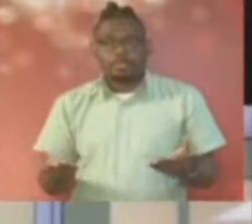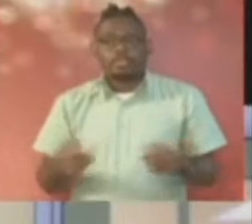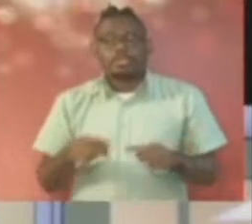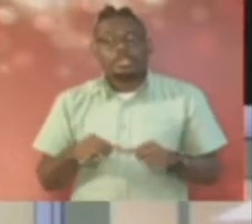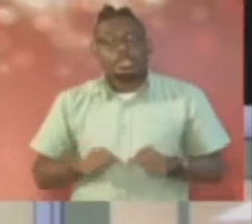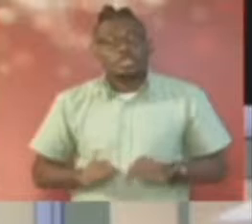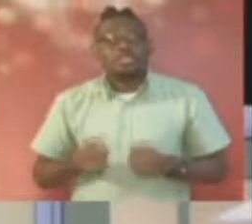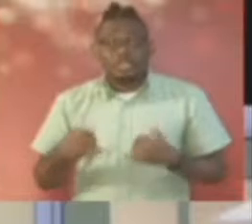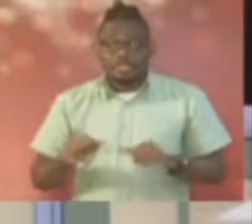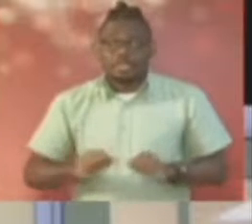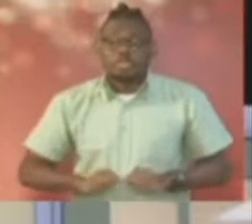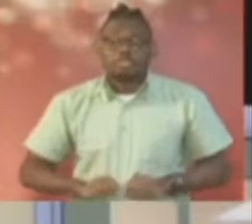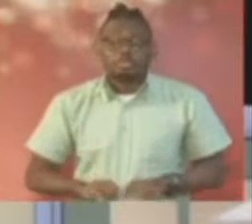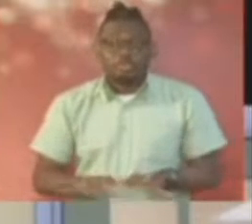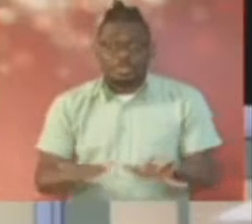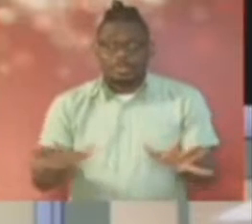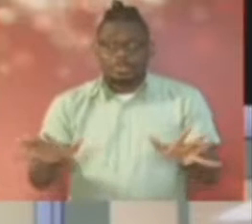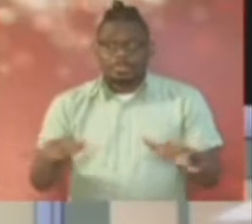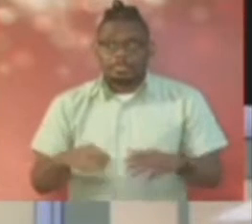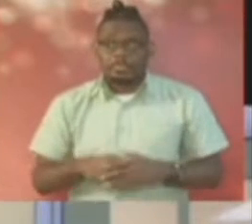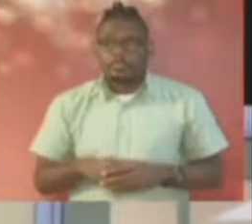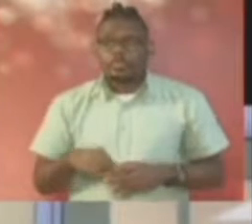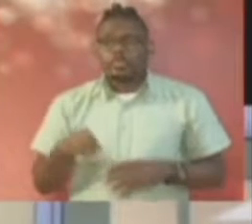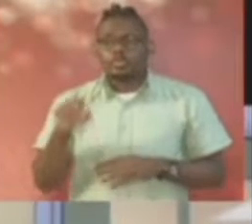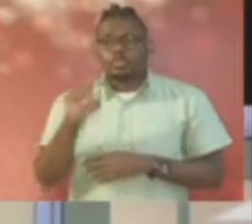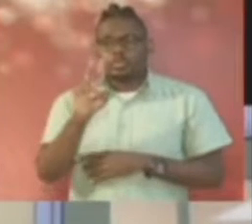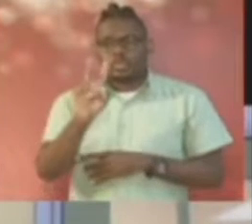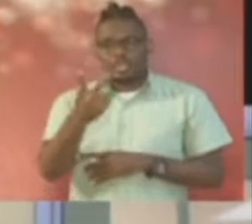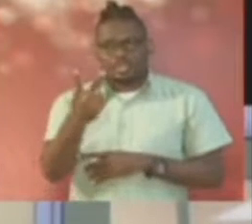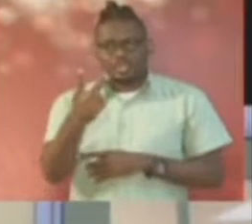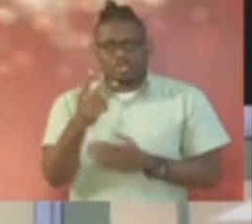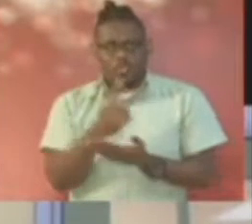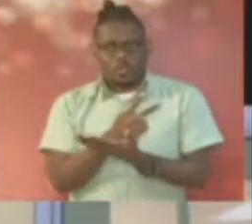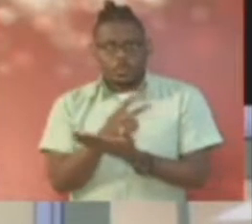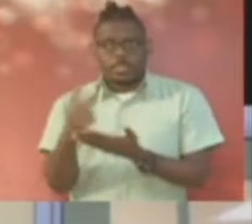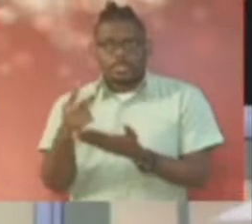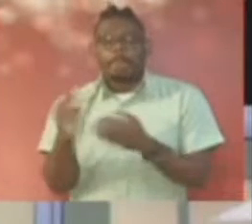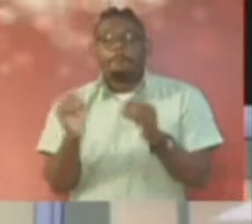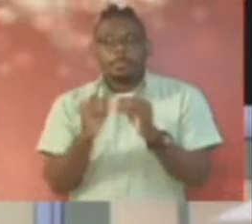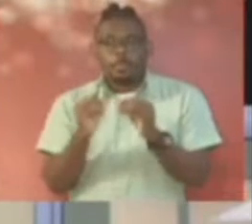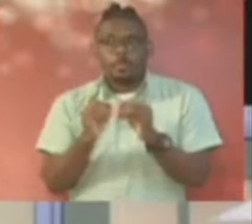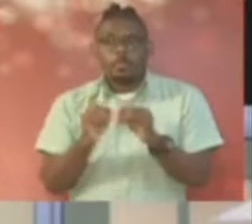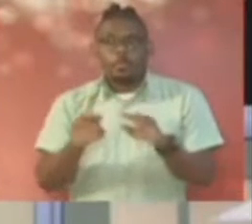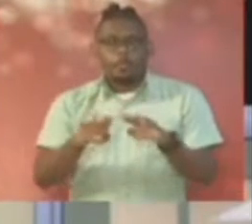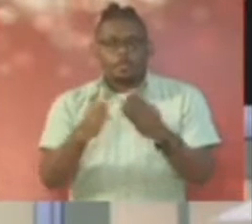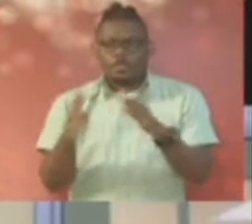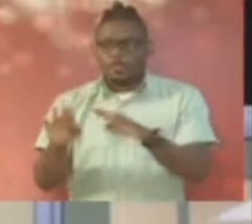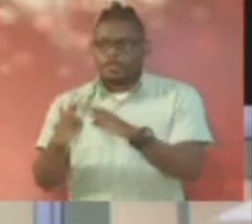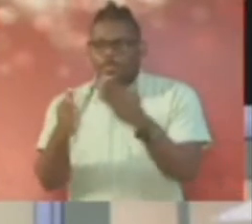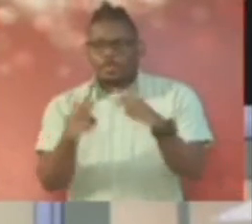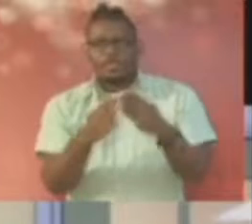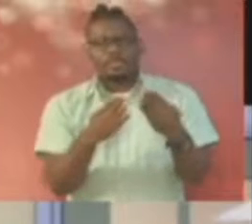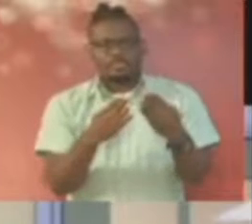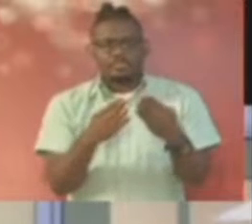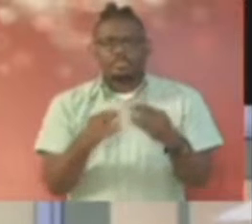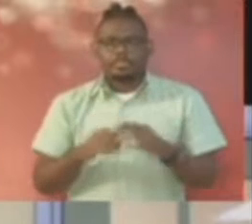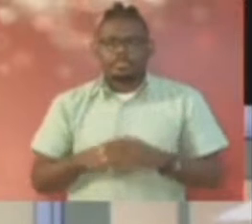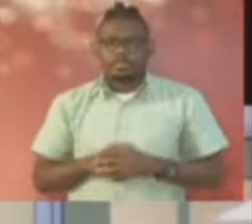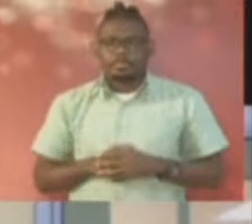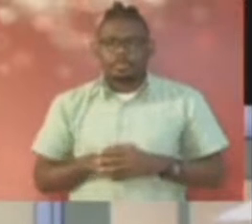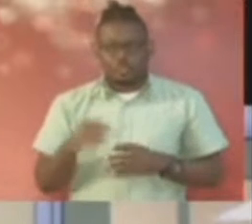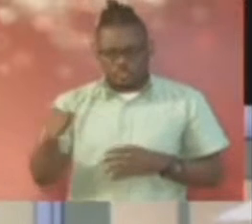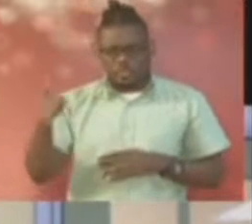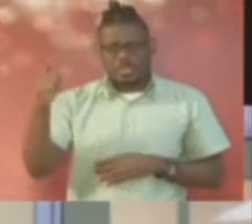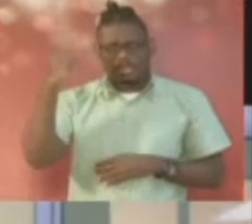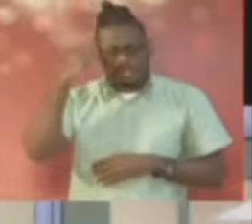that measures, we are going into the second week of a further relaxation of measures. Are you